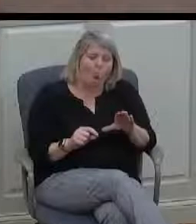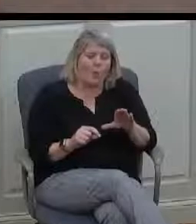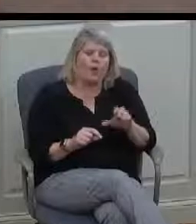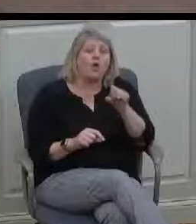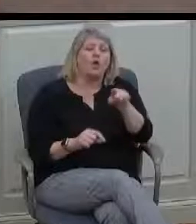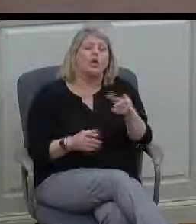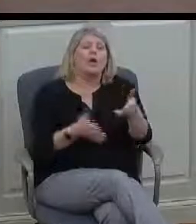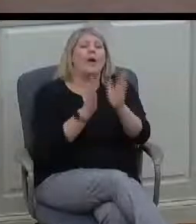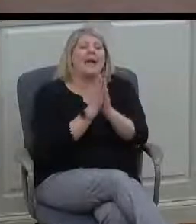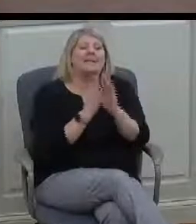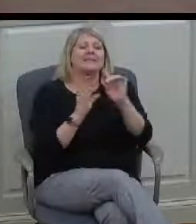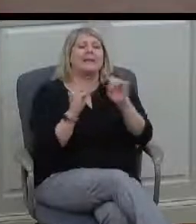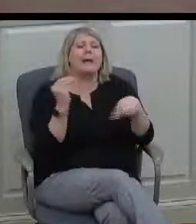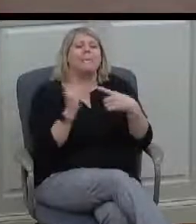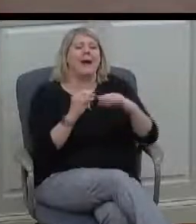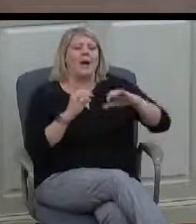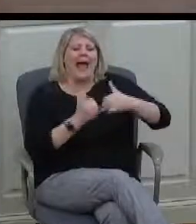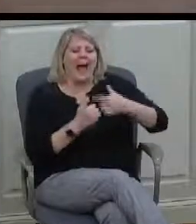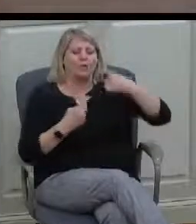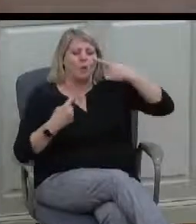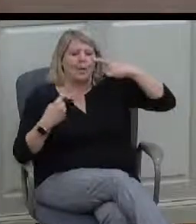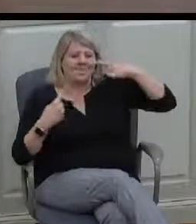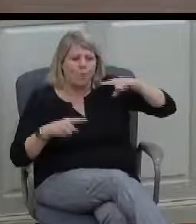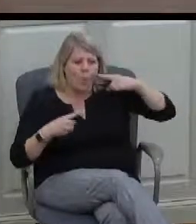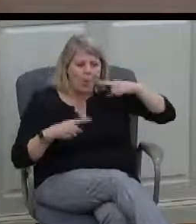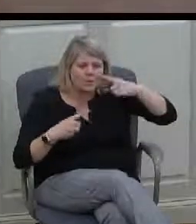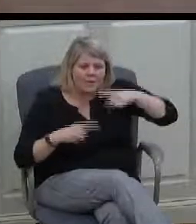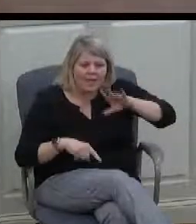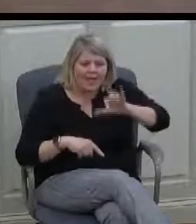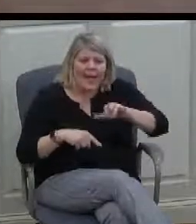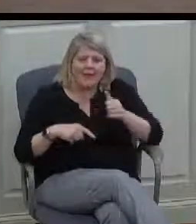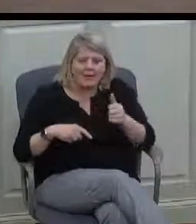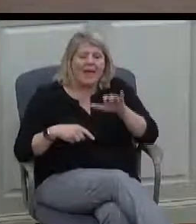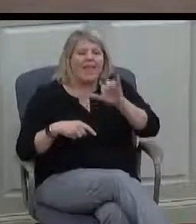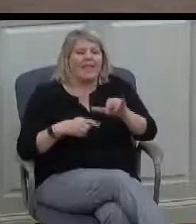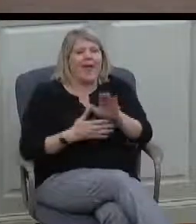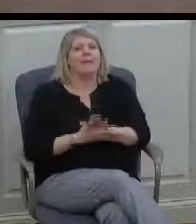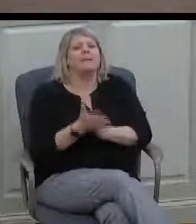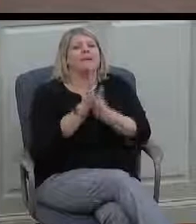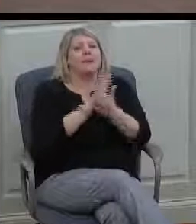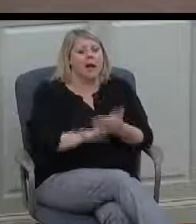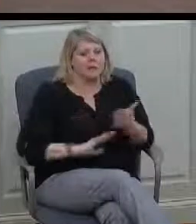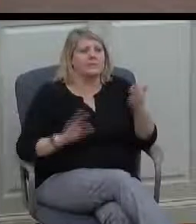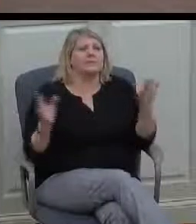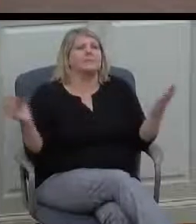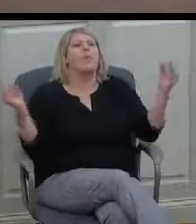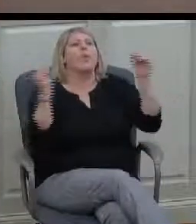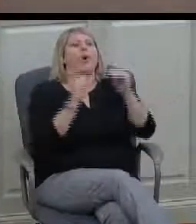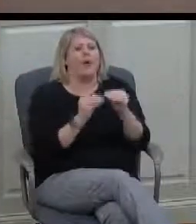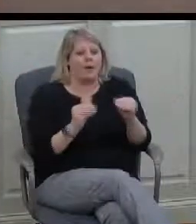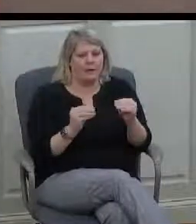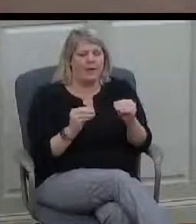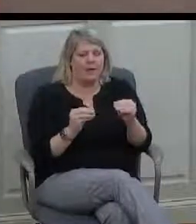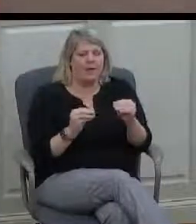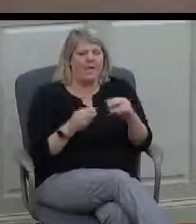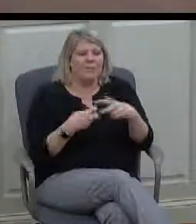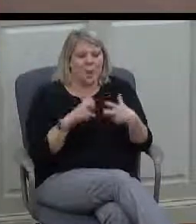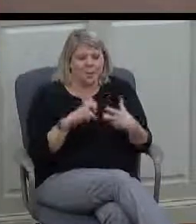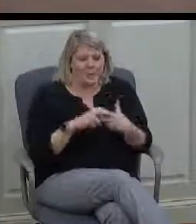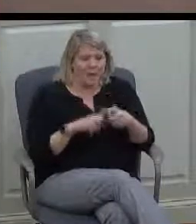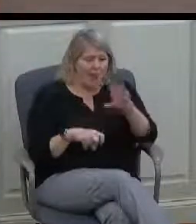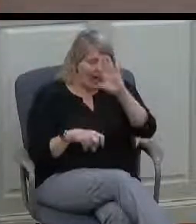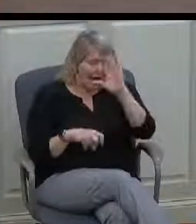about enforcement. Enforcement becomes a private enterprise. I know Louisville has gone to